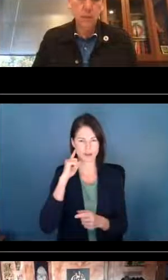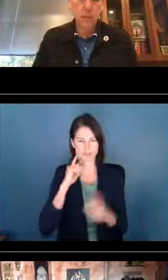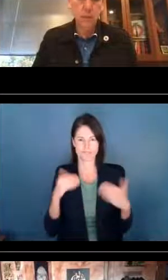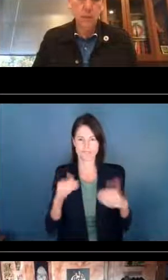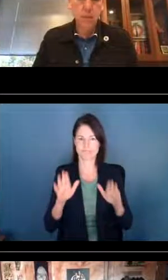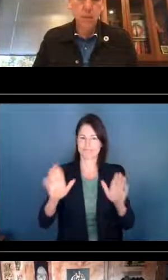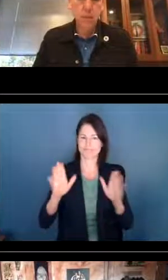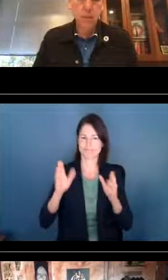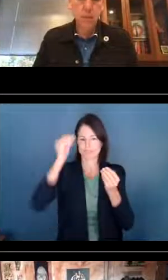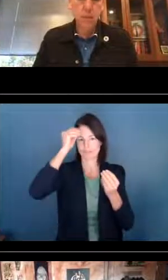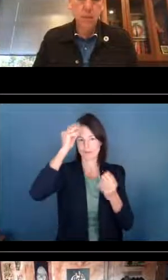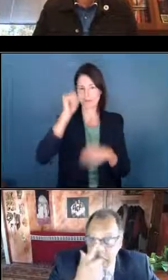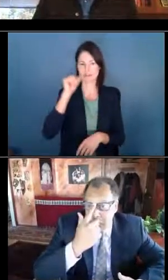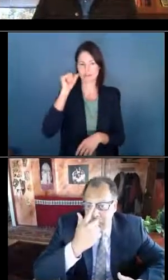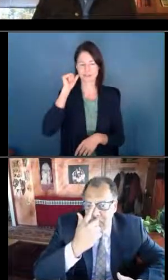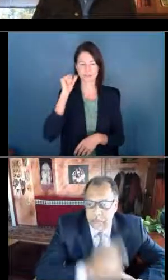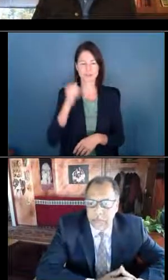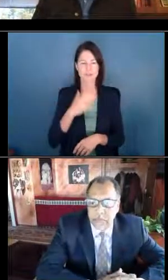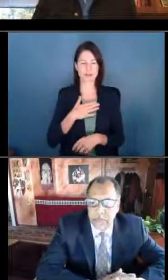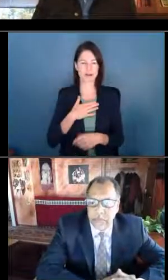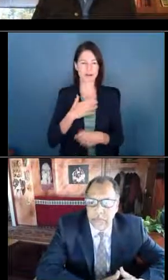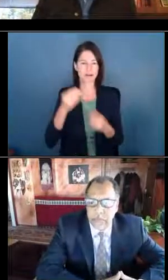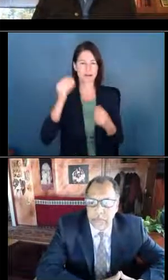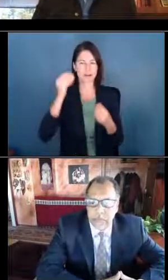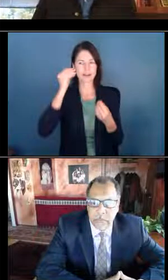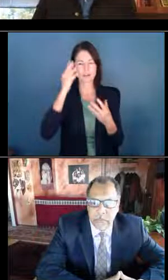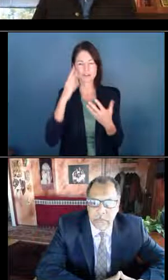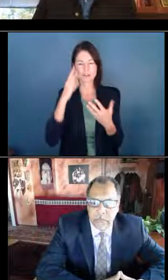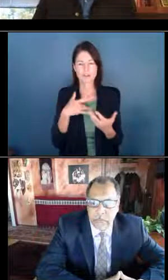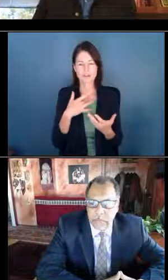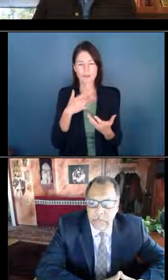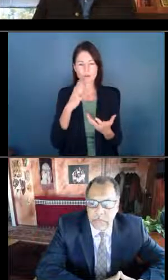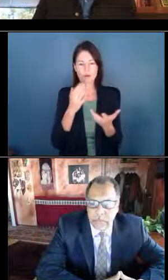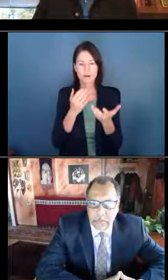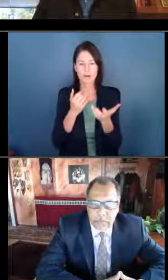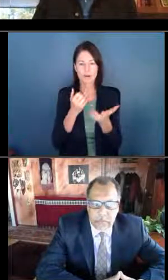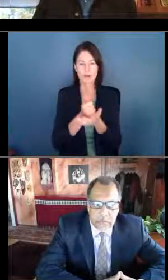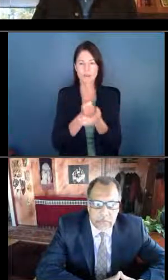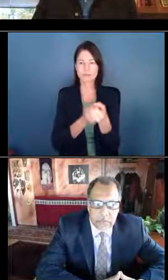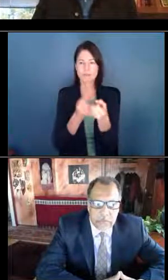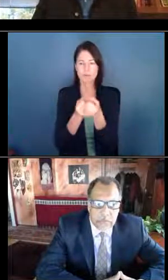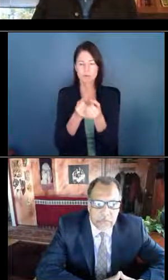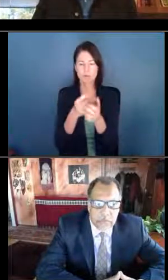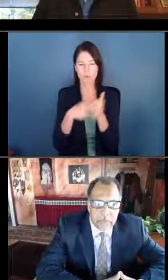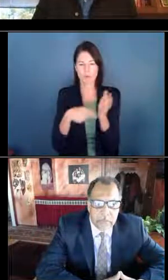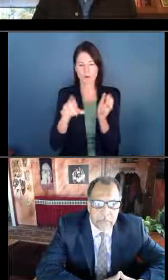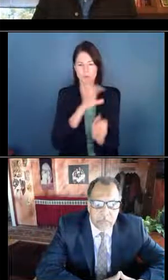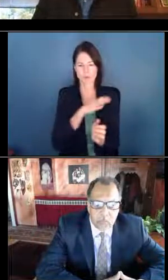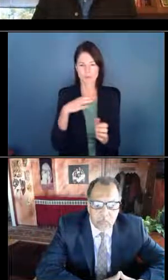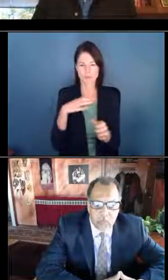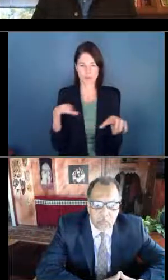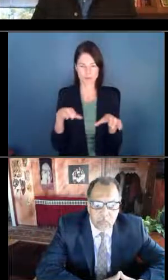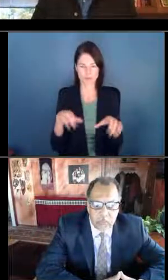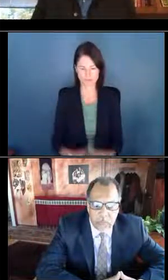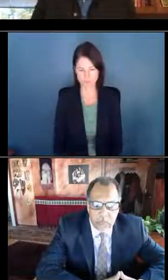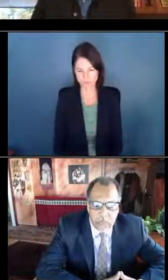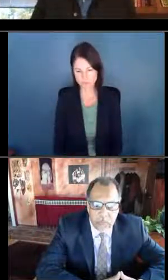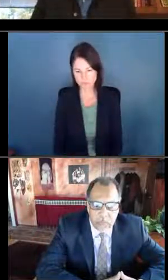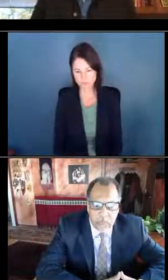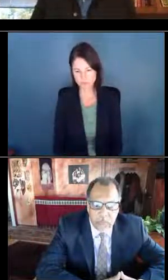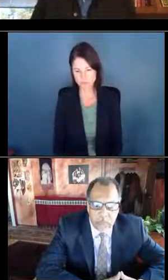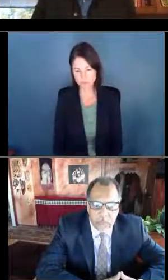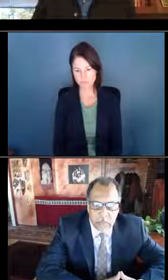think what I'm going to say today is going to kind of help support a lot of what the commission's doing. So first of all, thank you for the